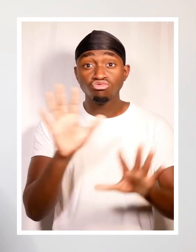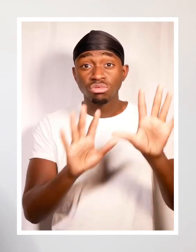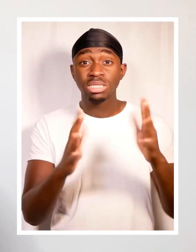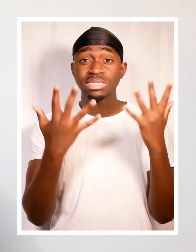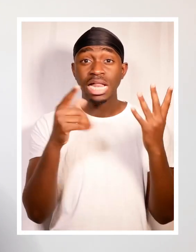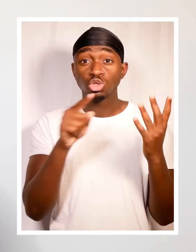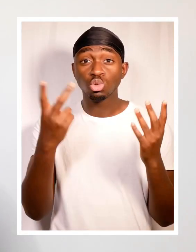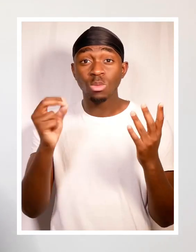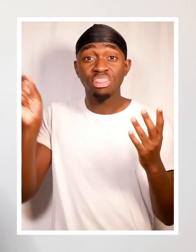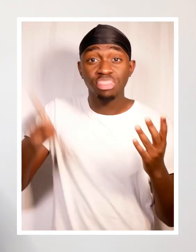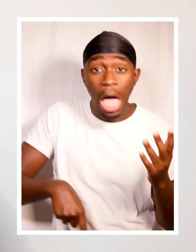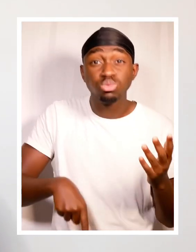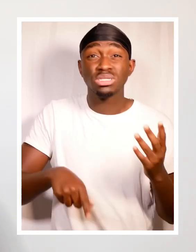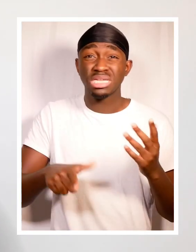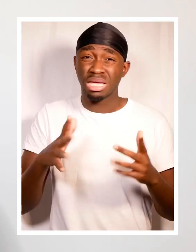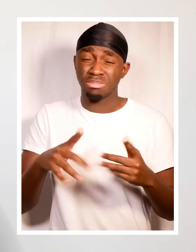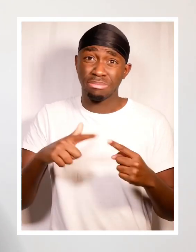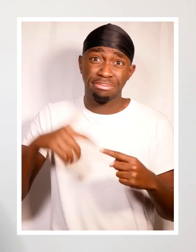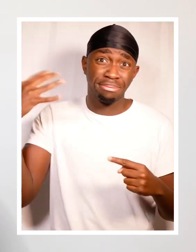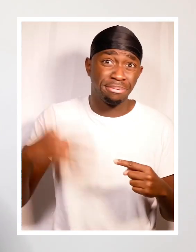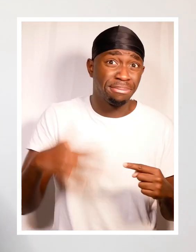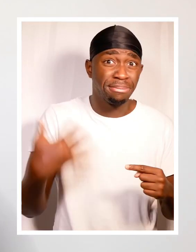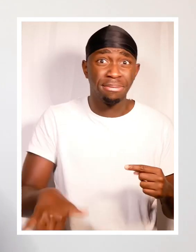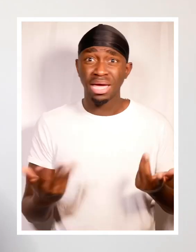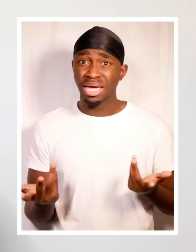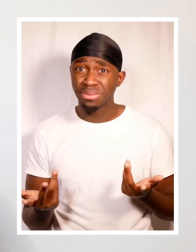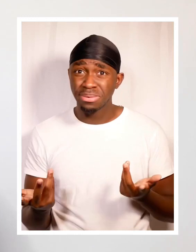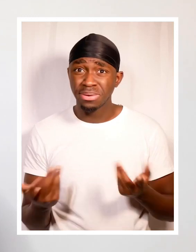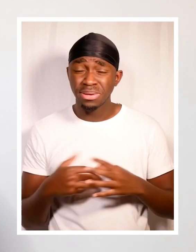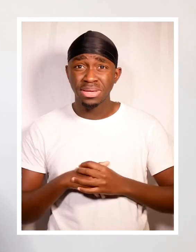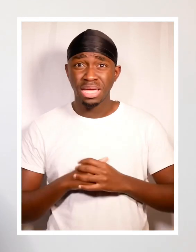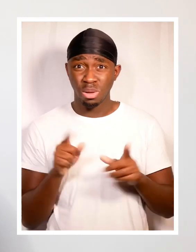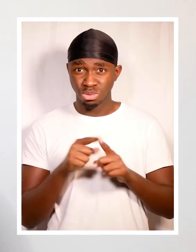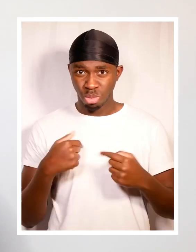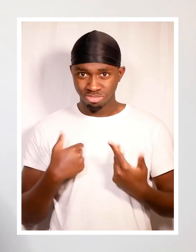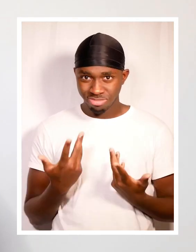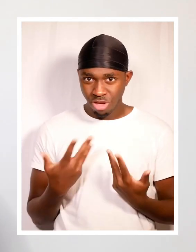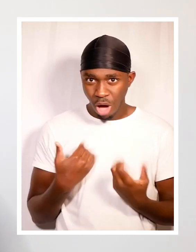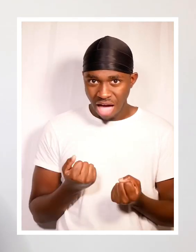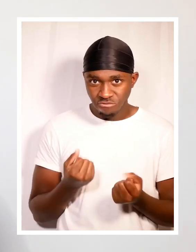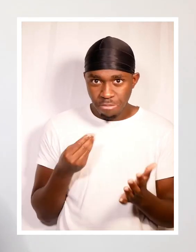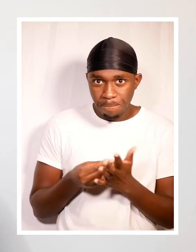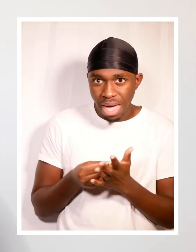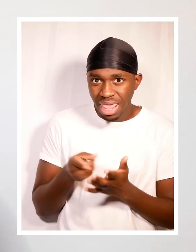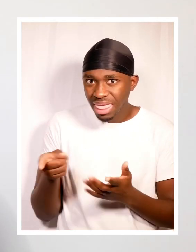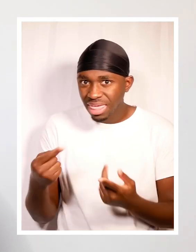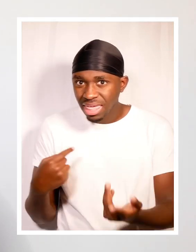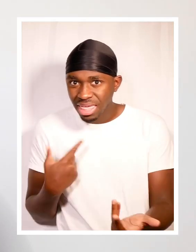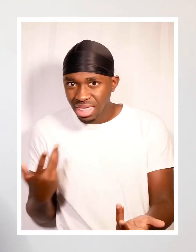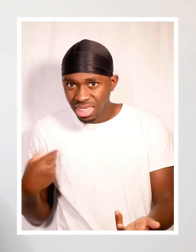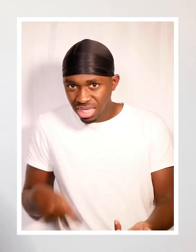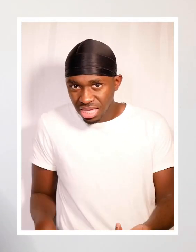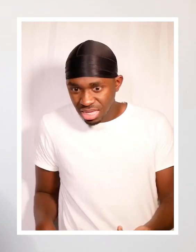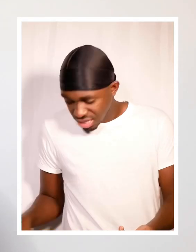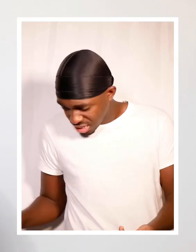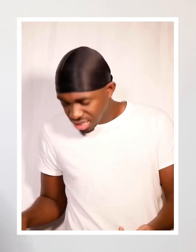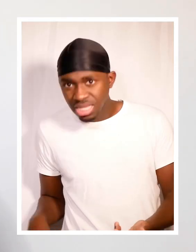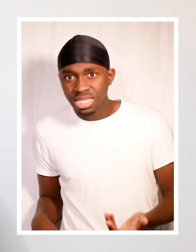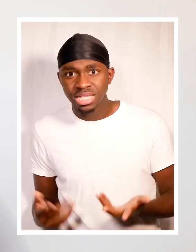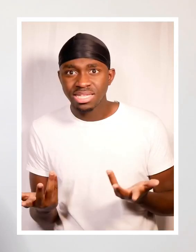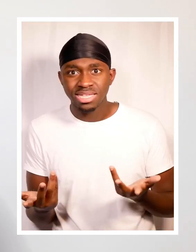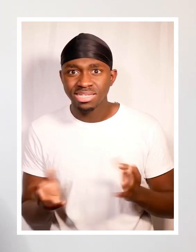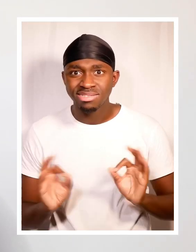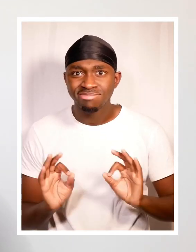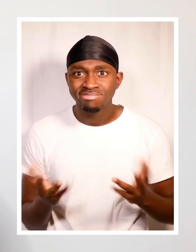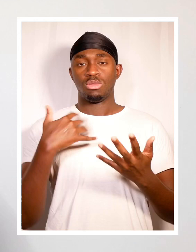don't have that sort of money so i remember like feeling really daunted by that and thankfully in my